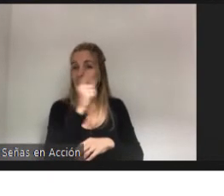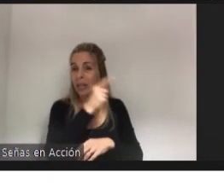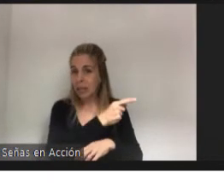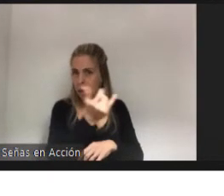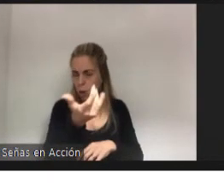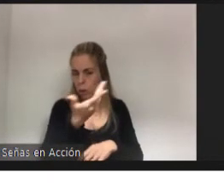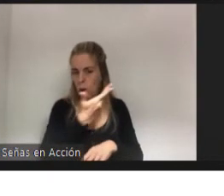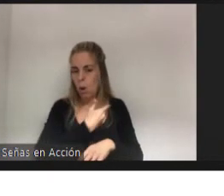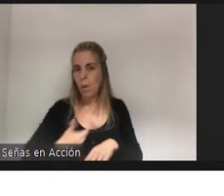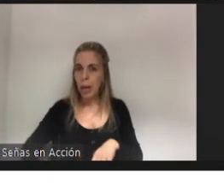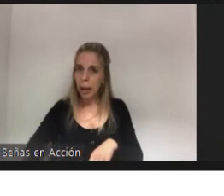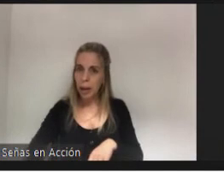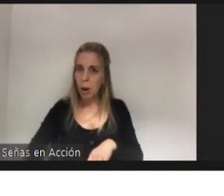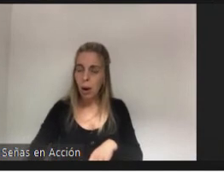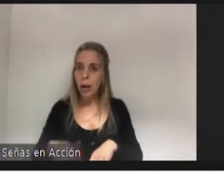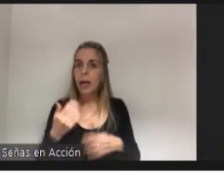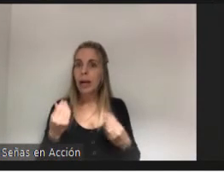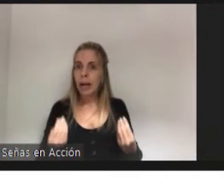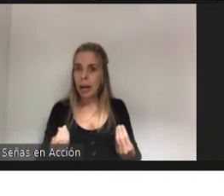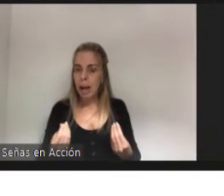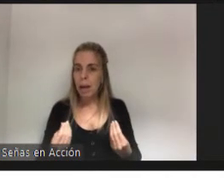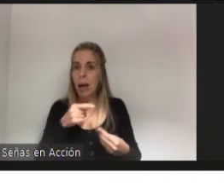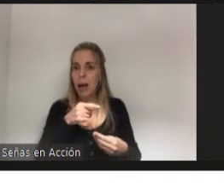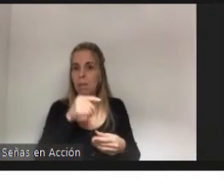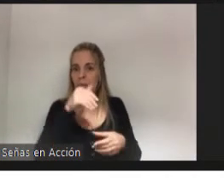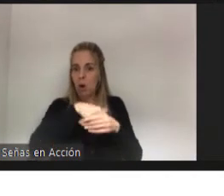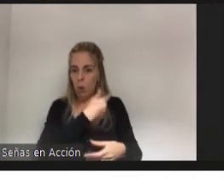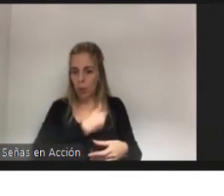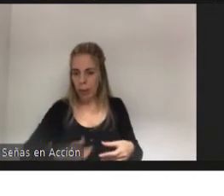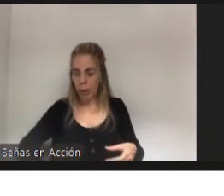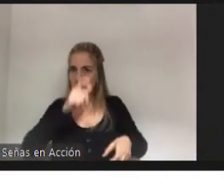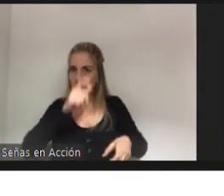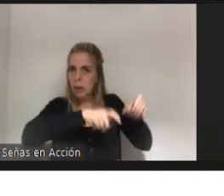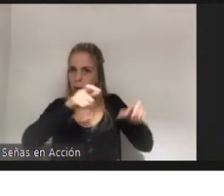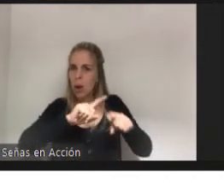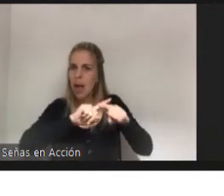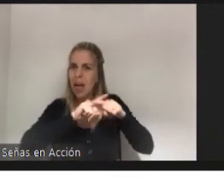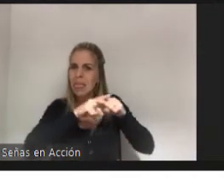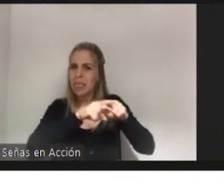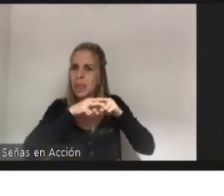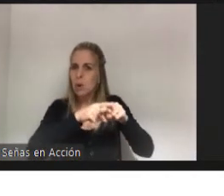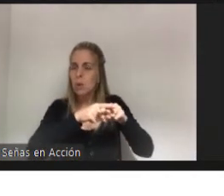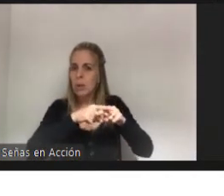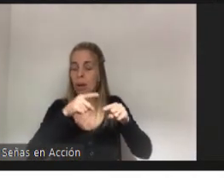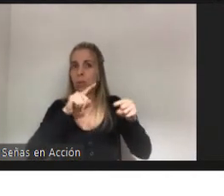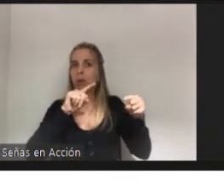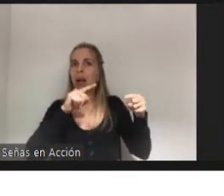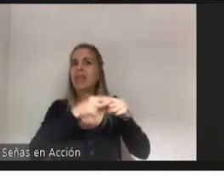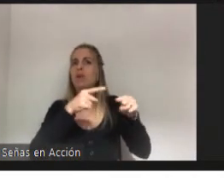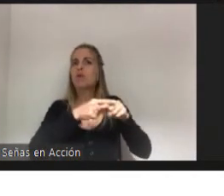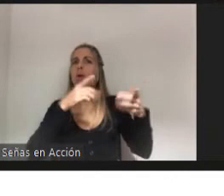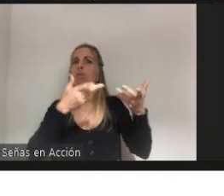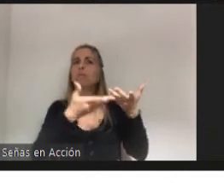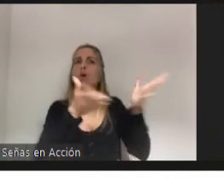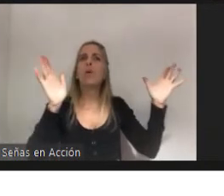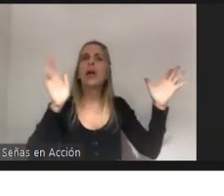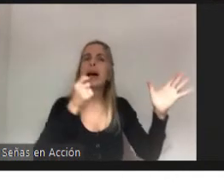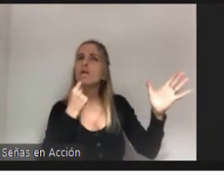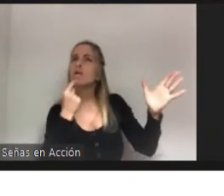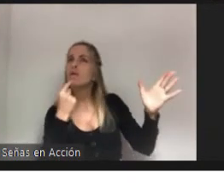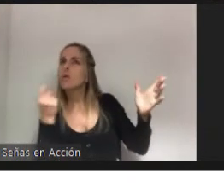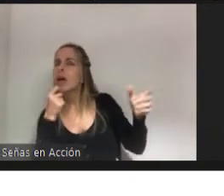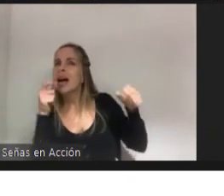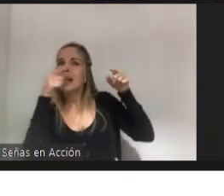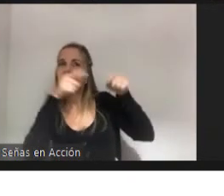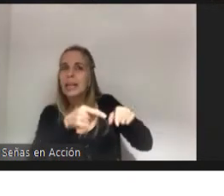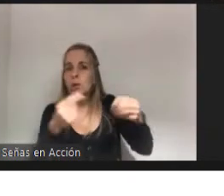a government, an administration, where people discuss. There is a public debate on whether we